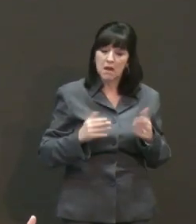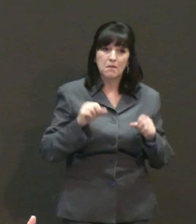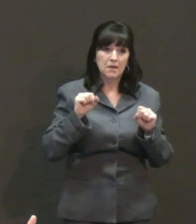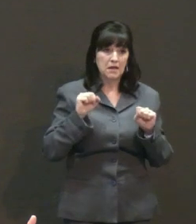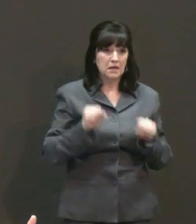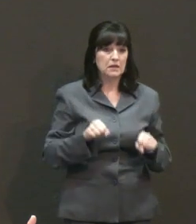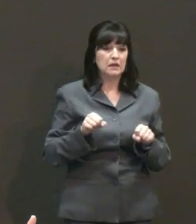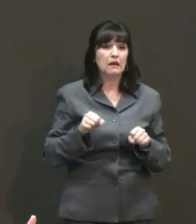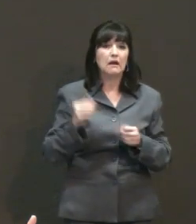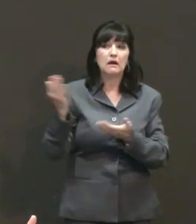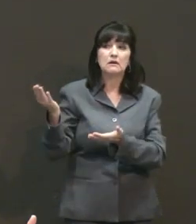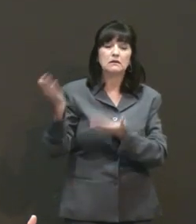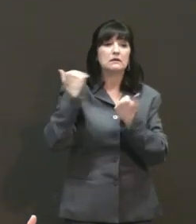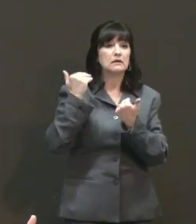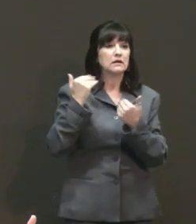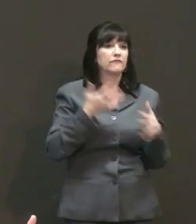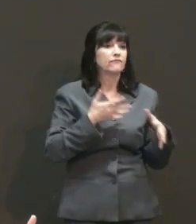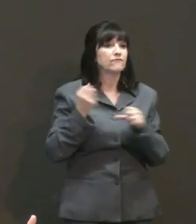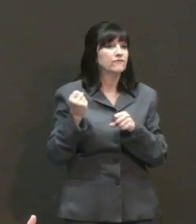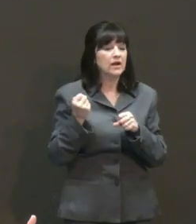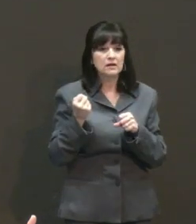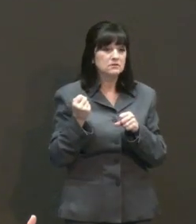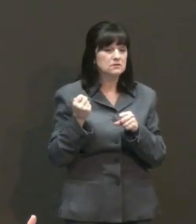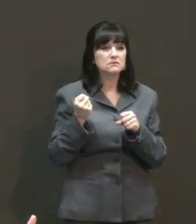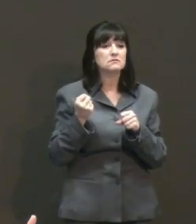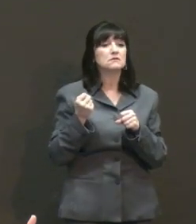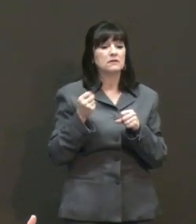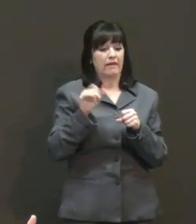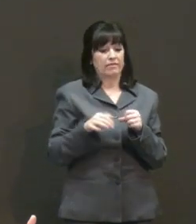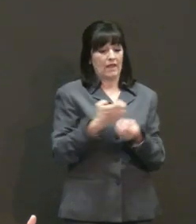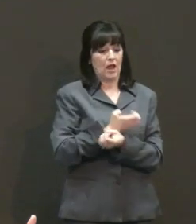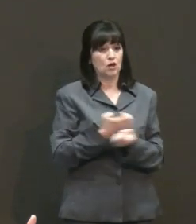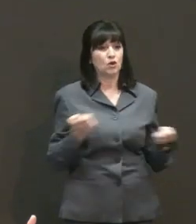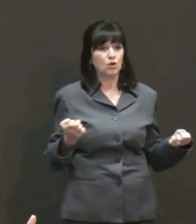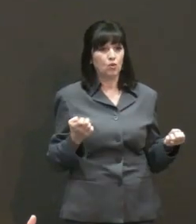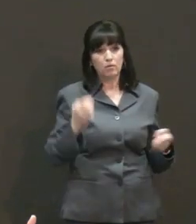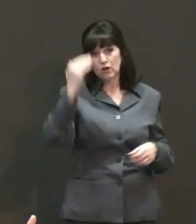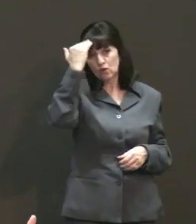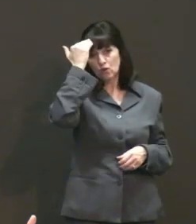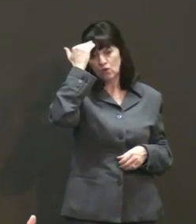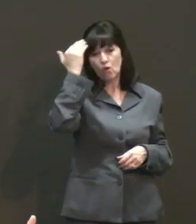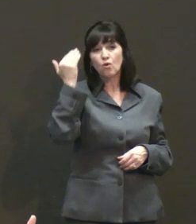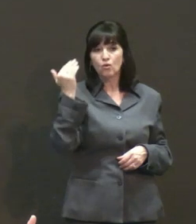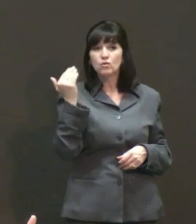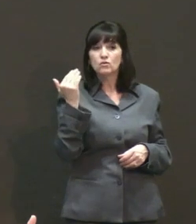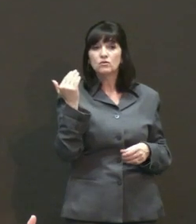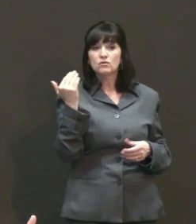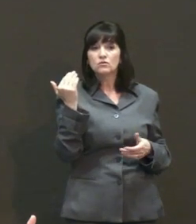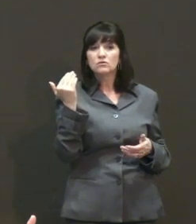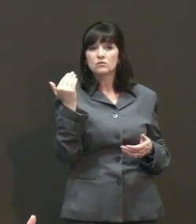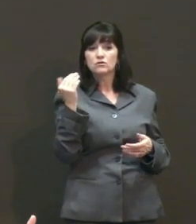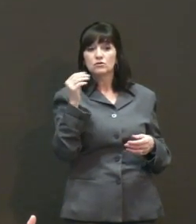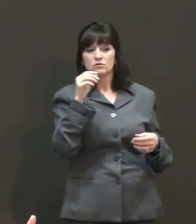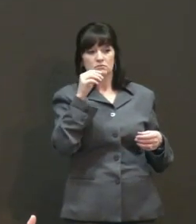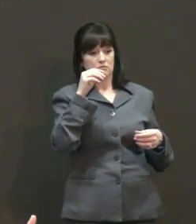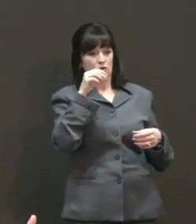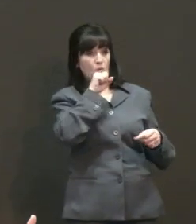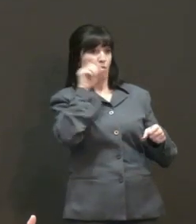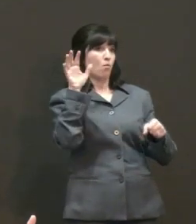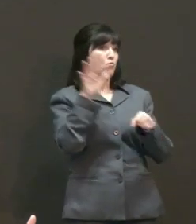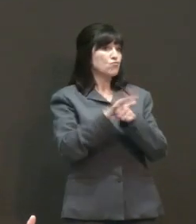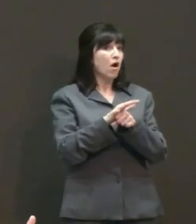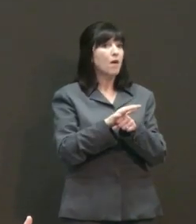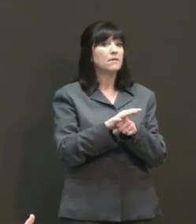So as AJ said, we don't count these equipment in the house unless we've seen